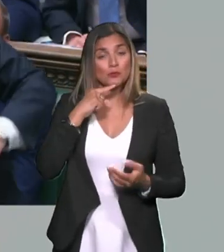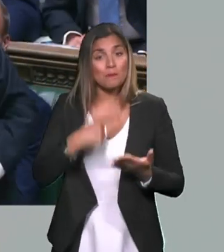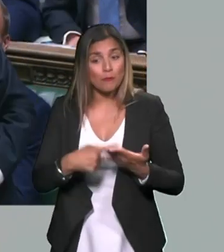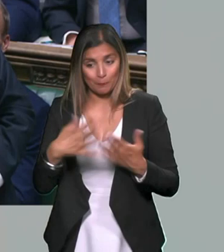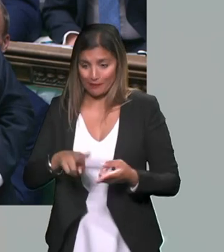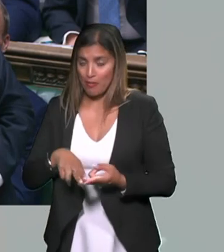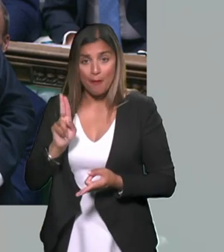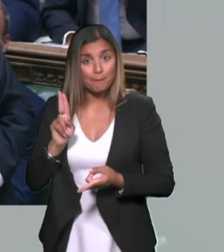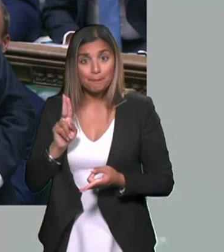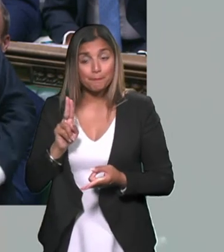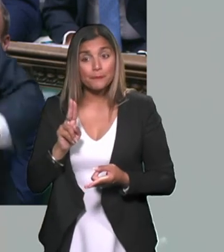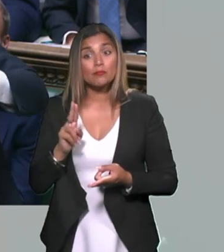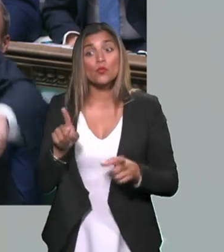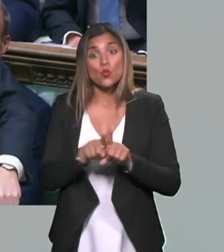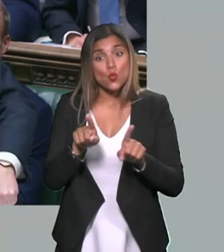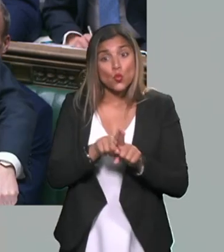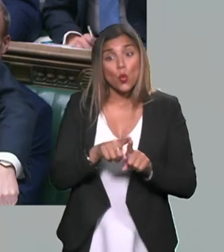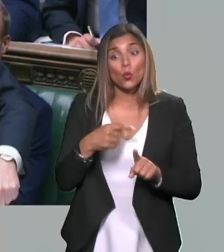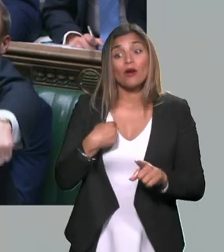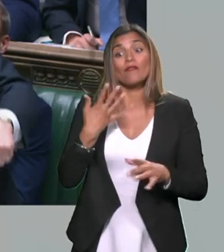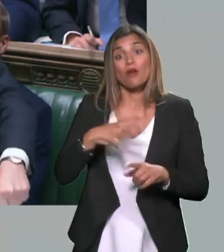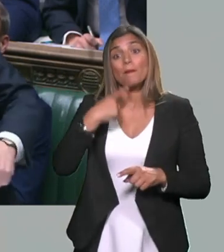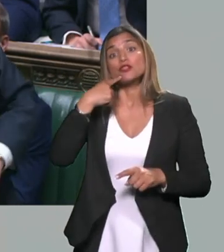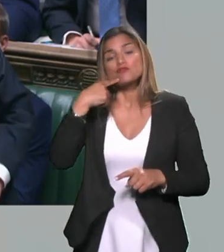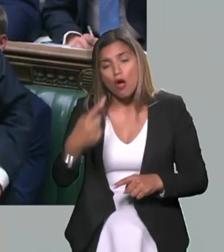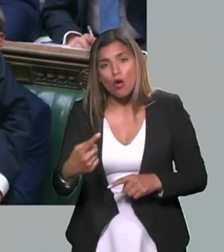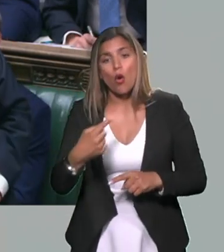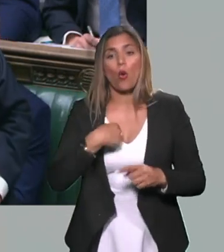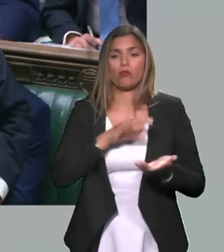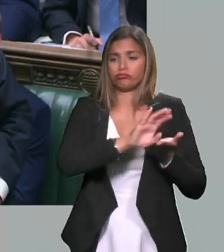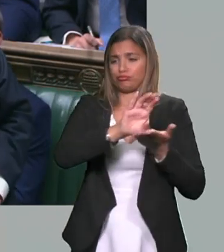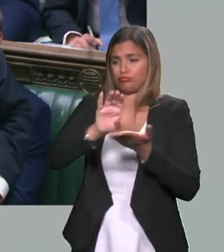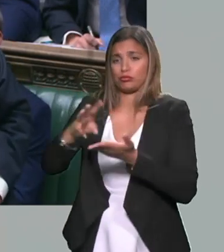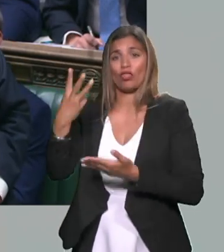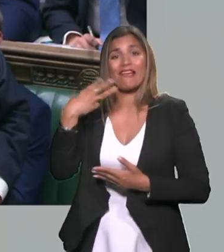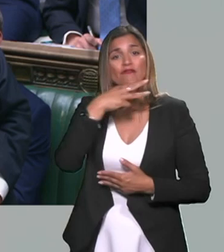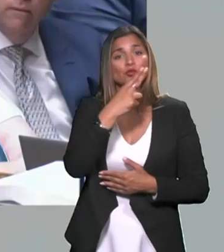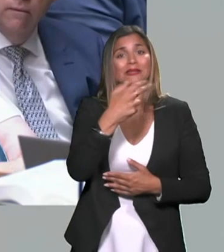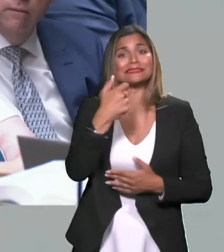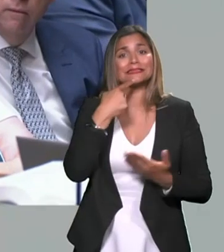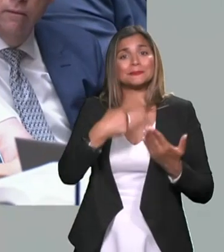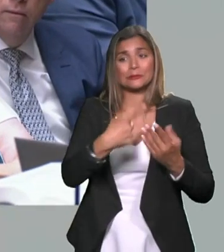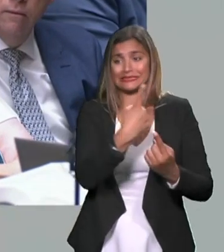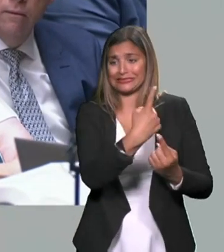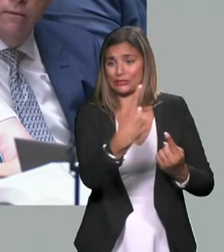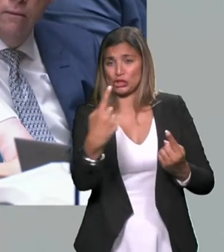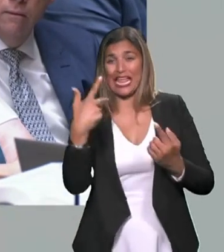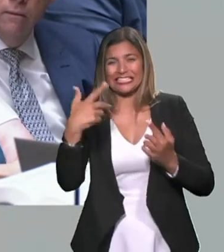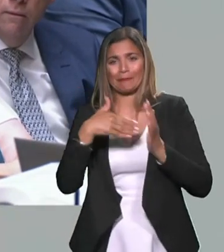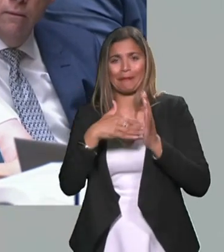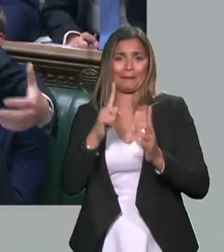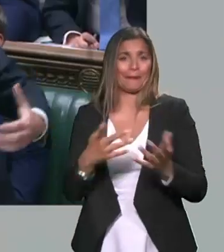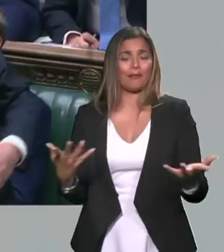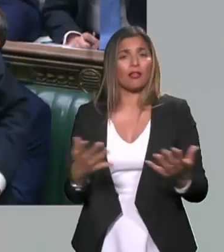putting £356 from tomorrow into the bank accounts of those who need it most, Mr Speaker.